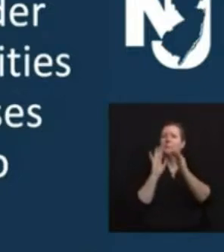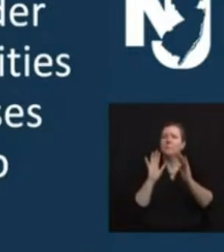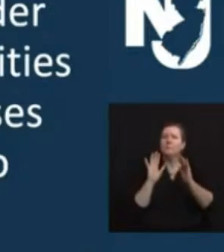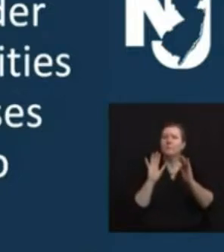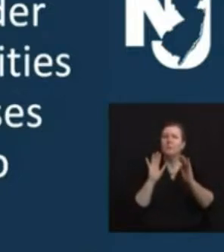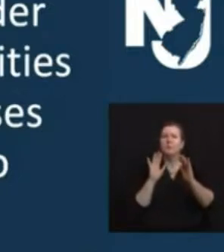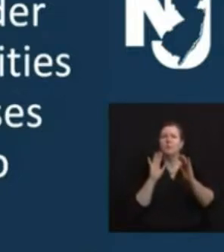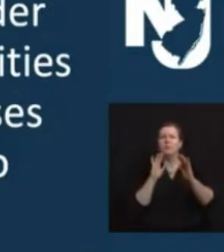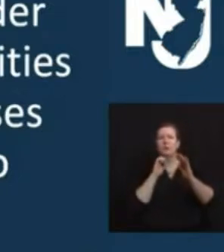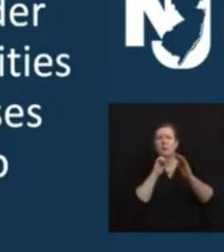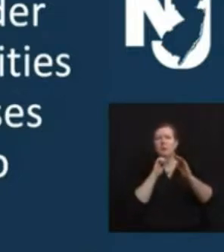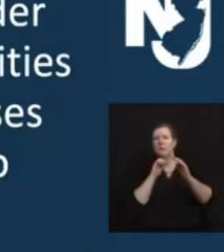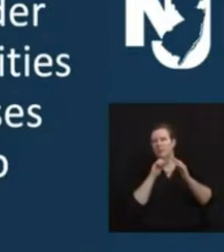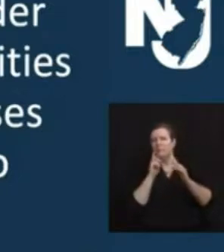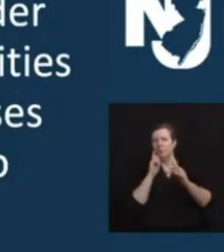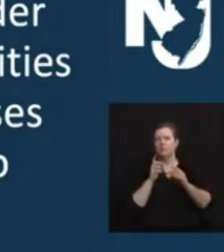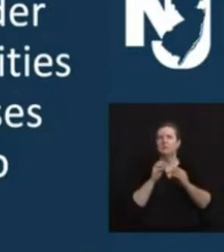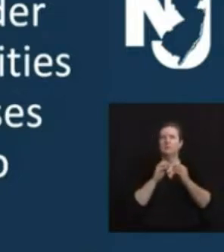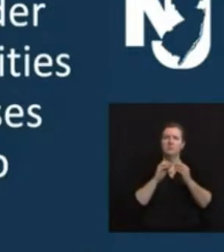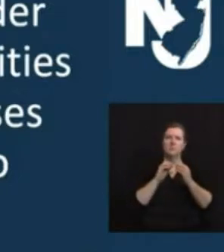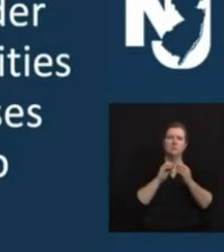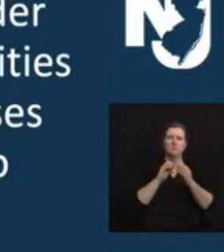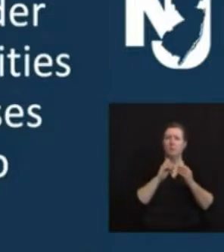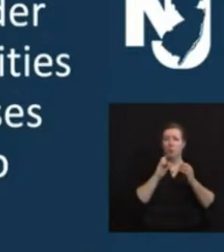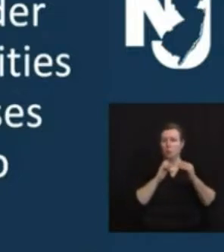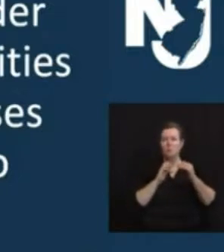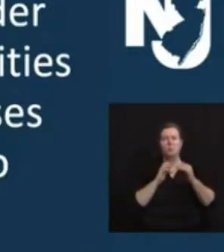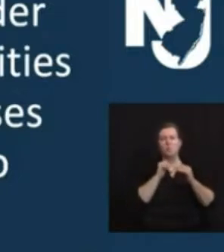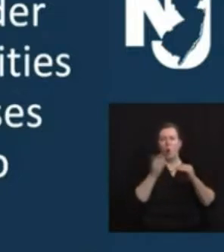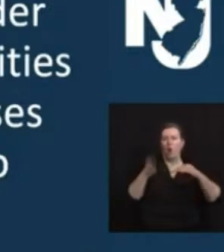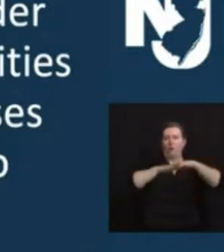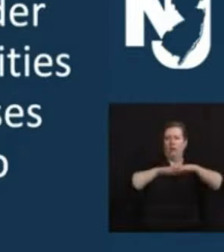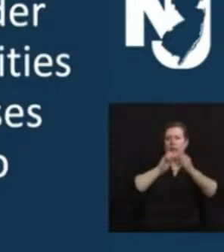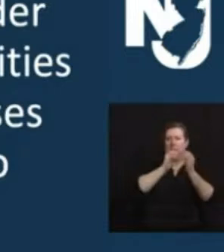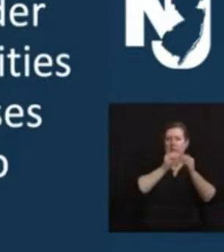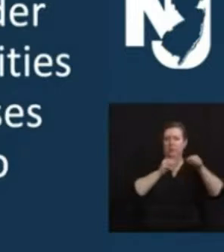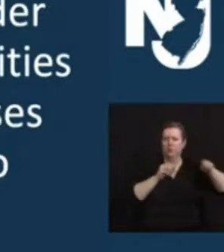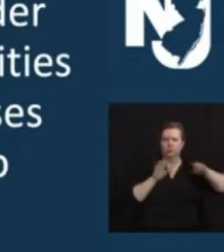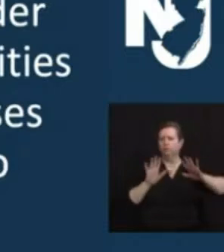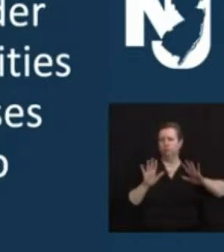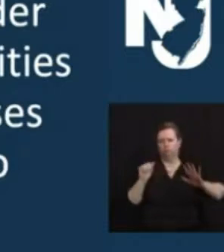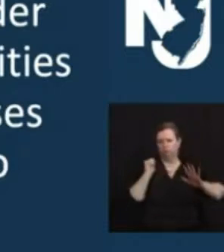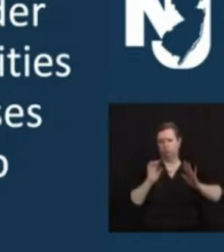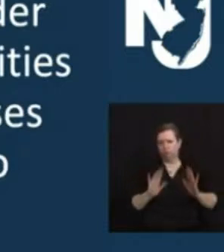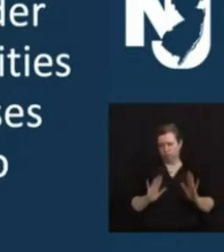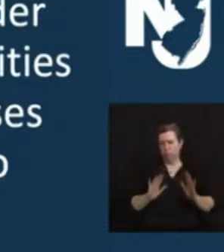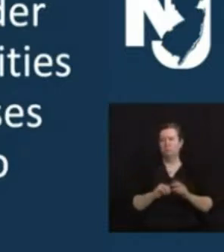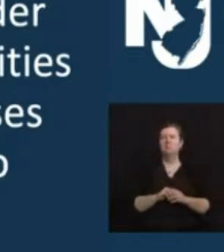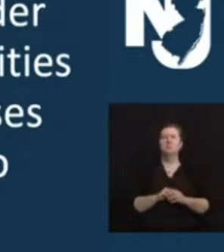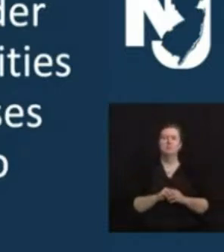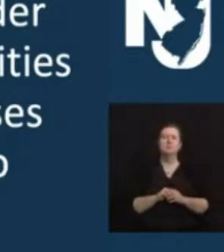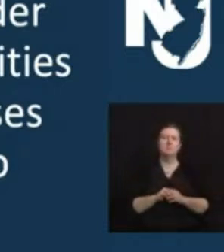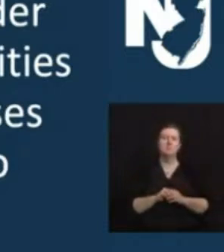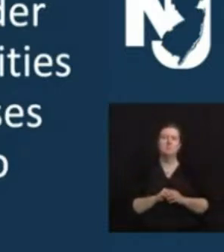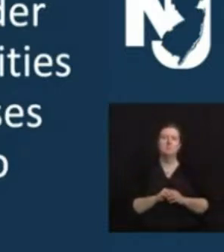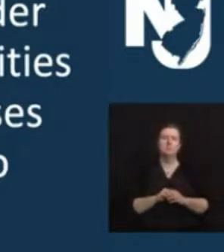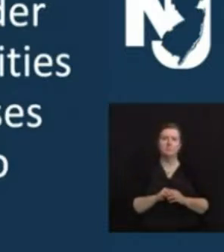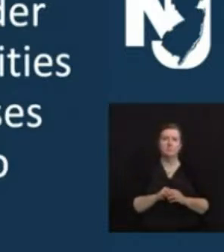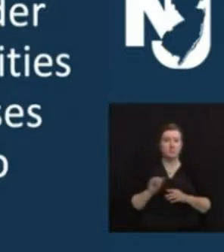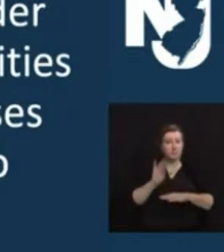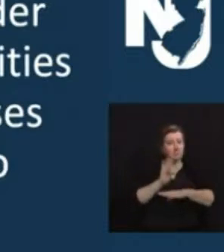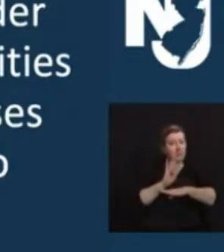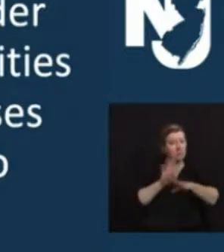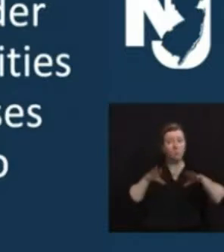further stress on our health care system. And let there be no mistake, the proprietors have done an exceptional